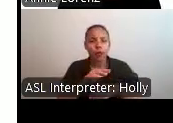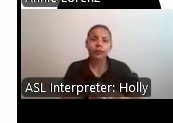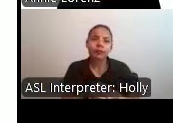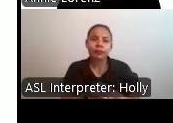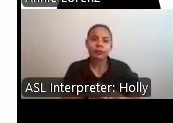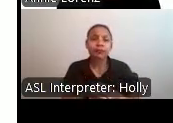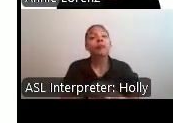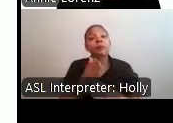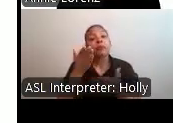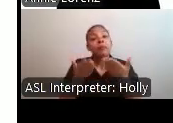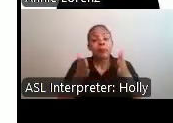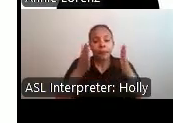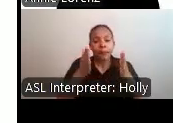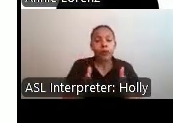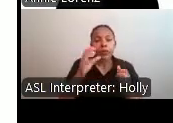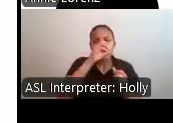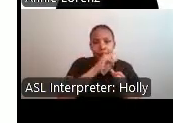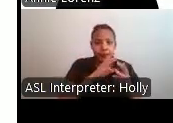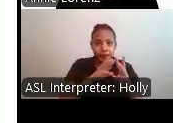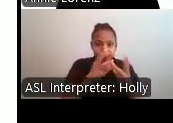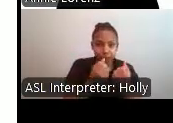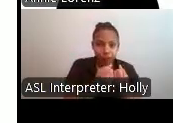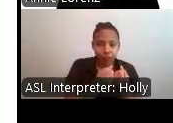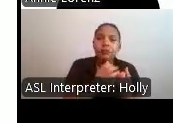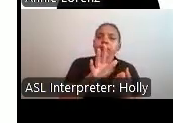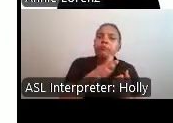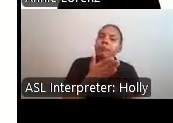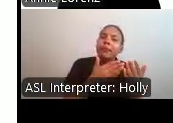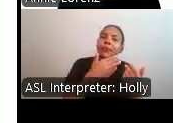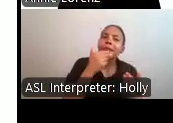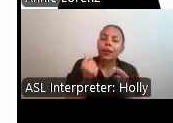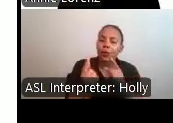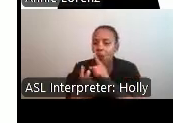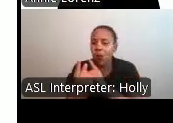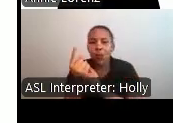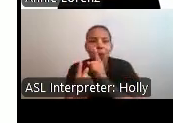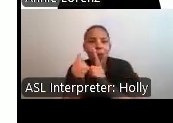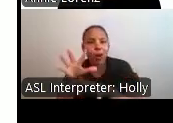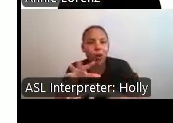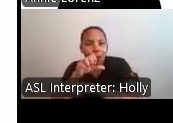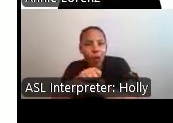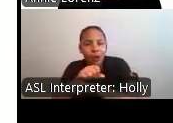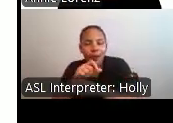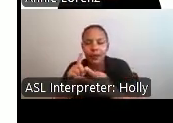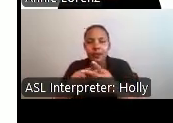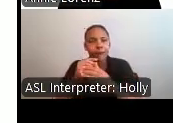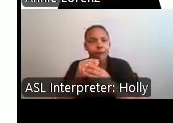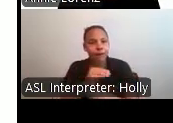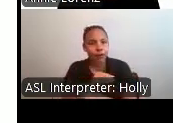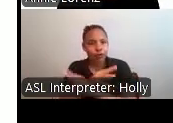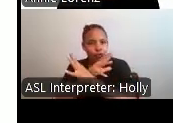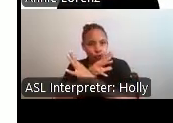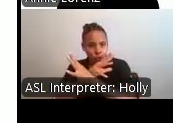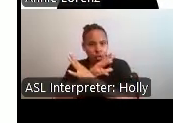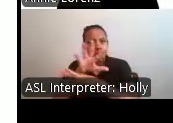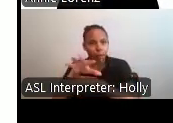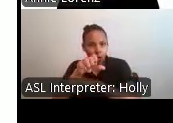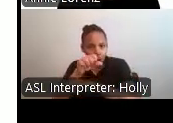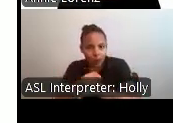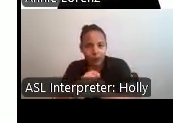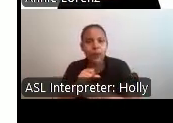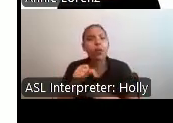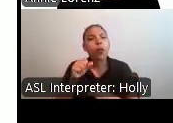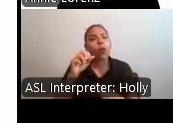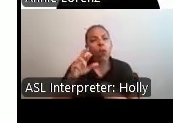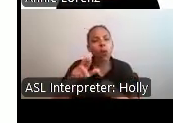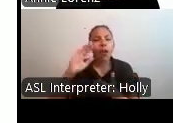one-on-one meeting. Offering individual appointments or providing a virtual or low stimulation alternative is a